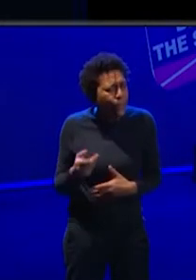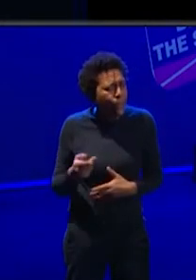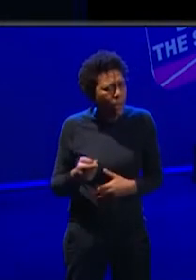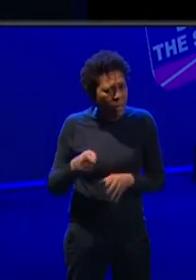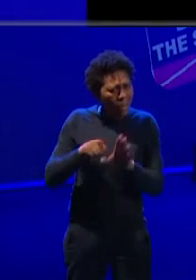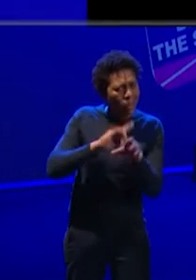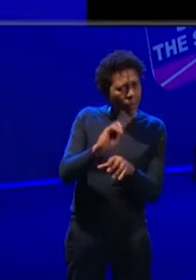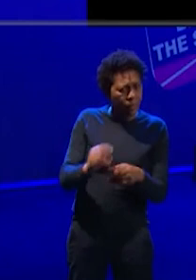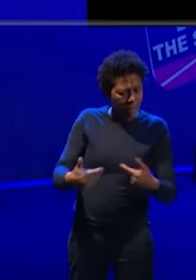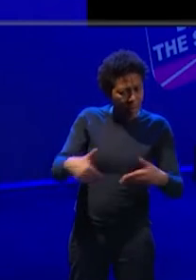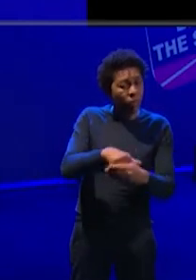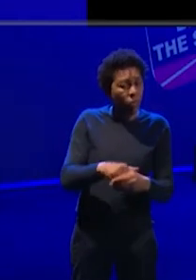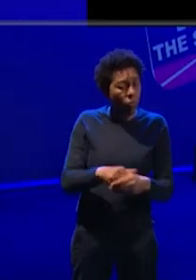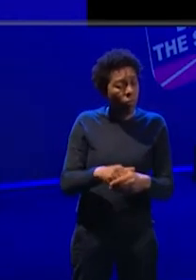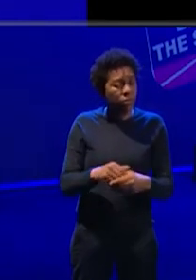involved?